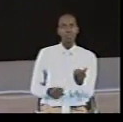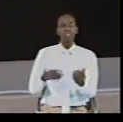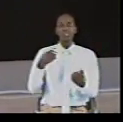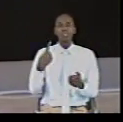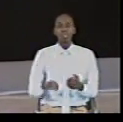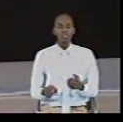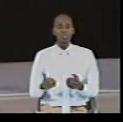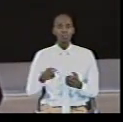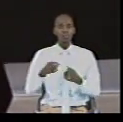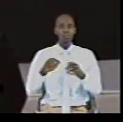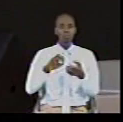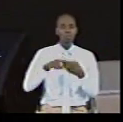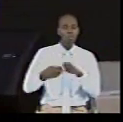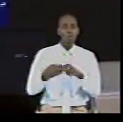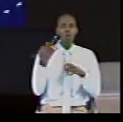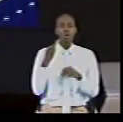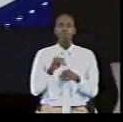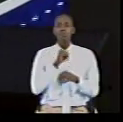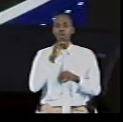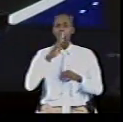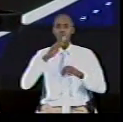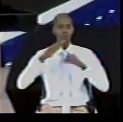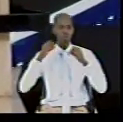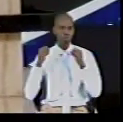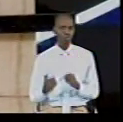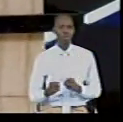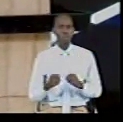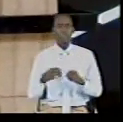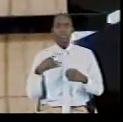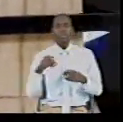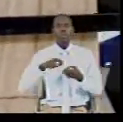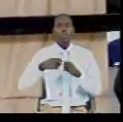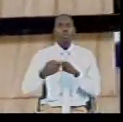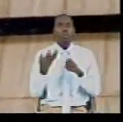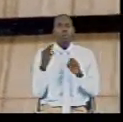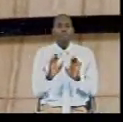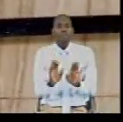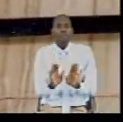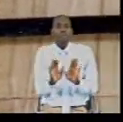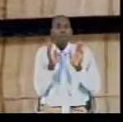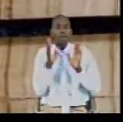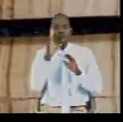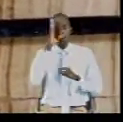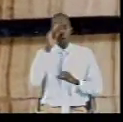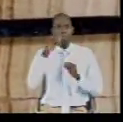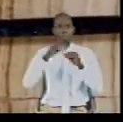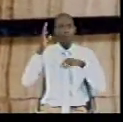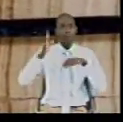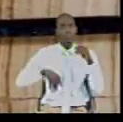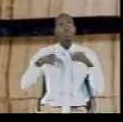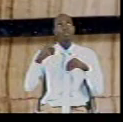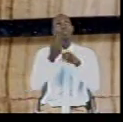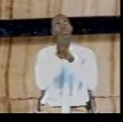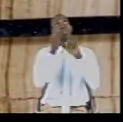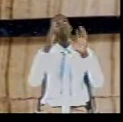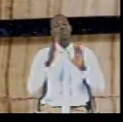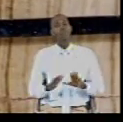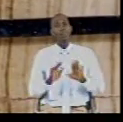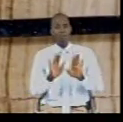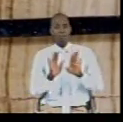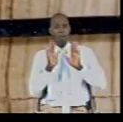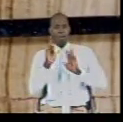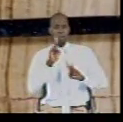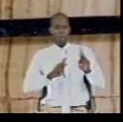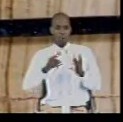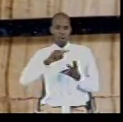strong, a situation of fearing man more than the Messiah, and fearing the people around him